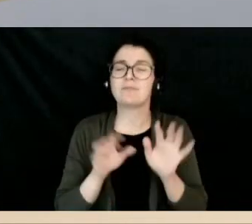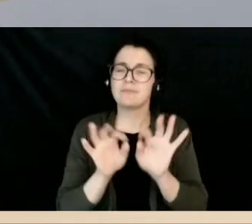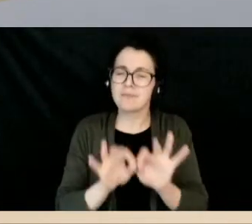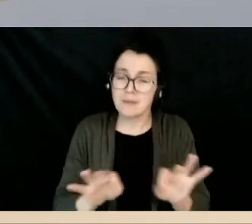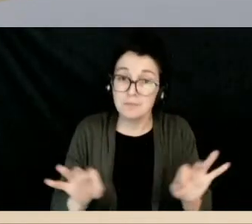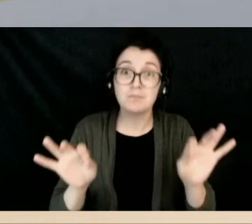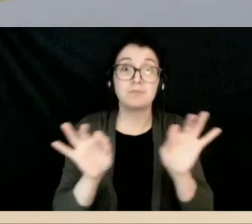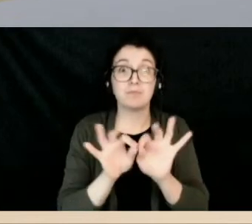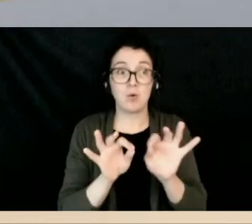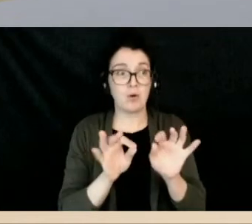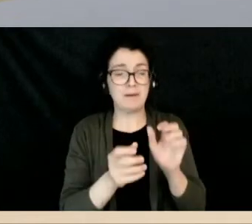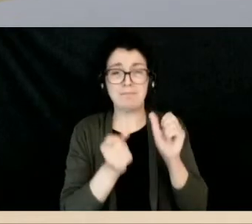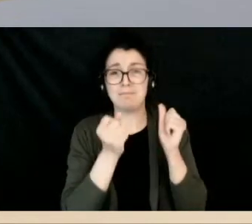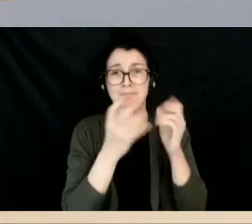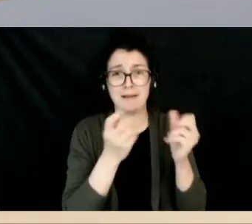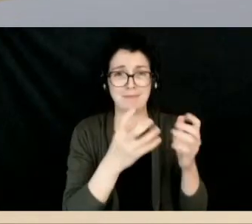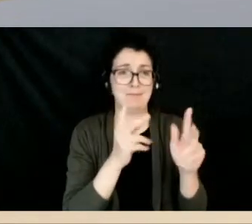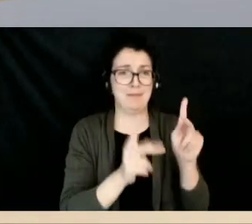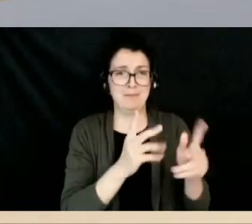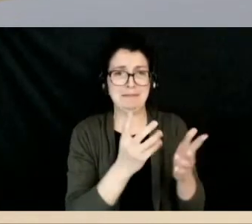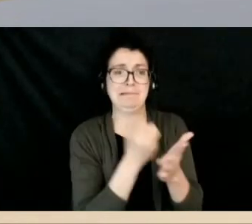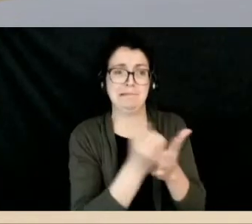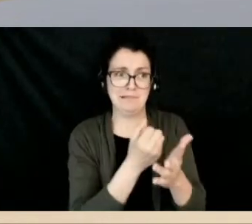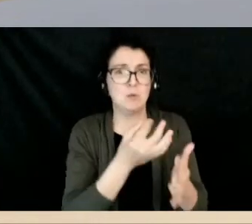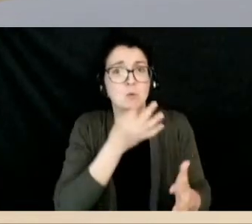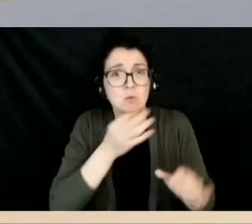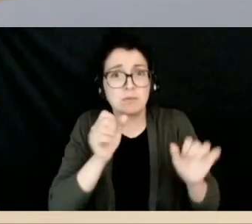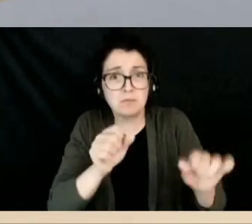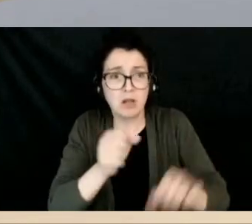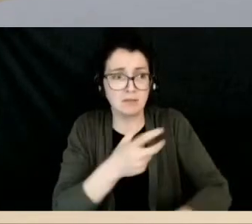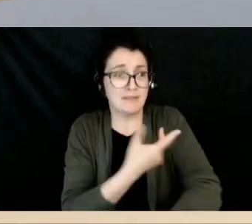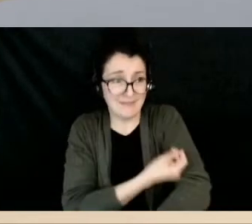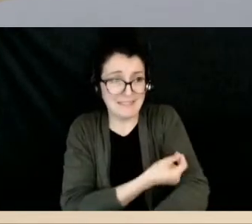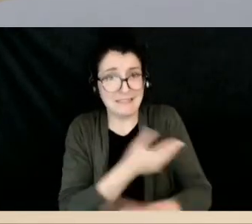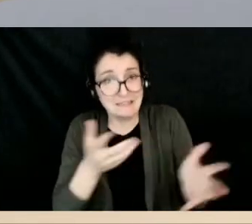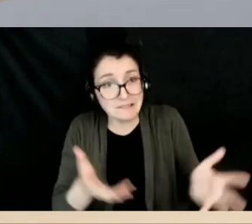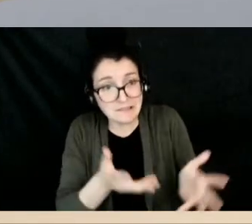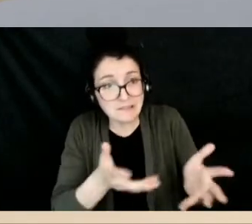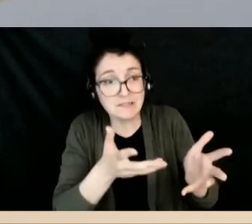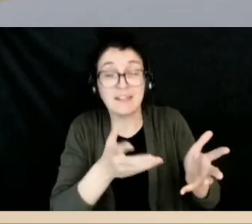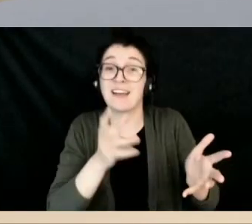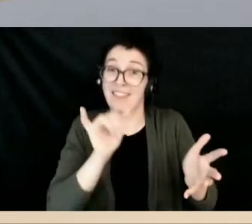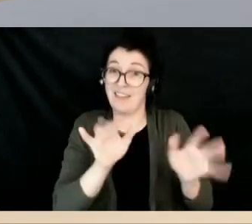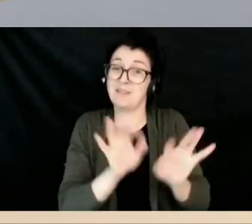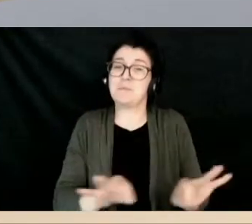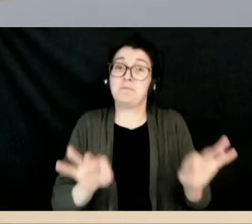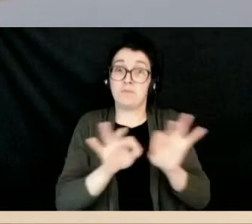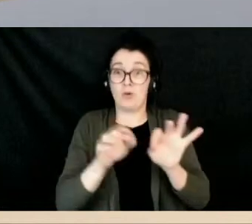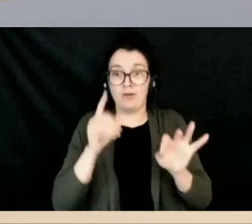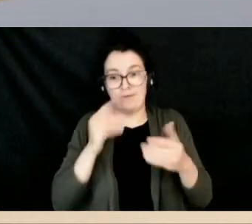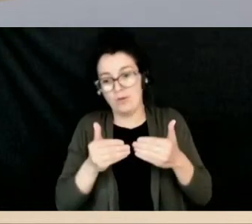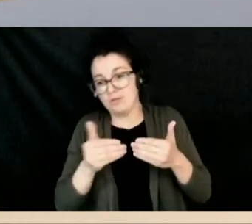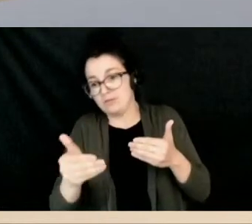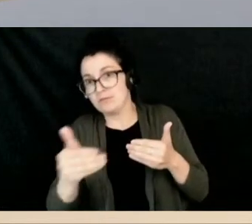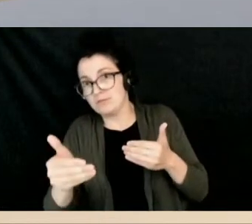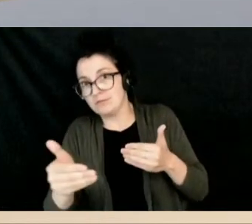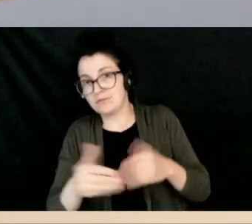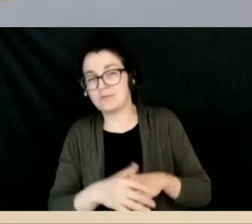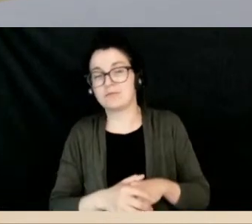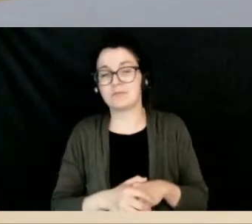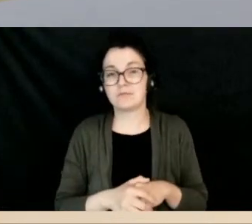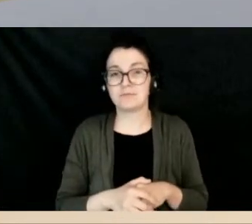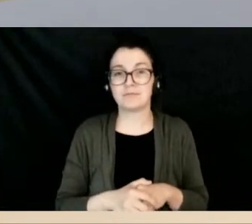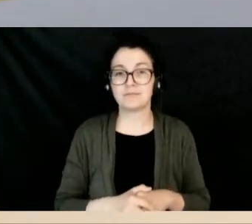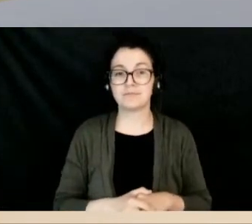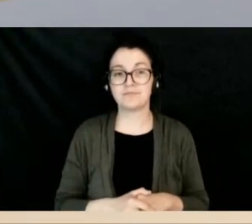possible immunized as quickly as possible is important as we manage the final leg of our COVID-19 journey. We are hopeful that